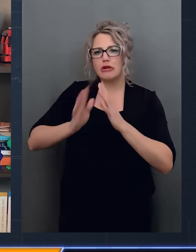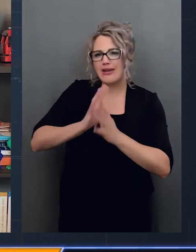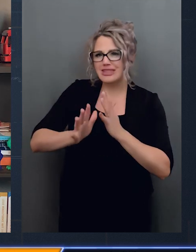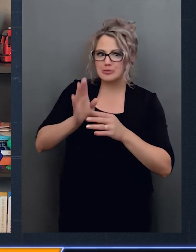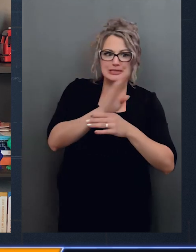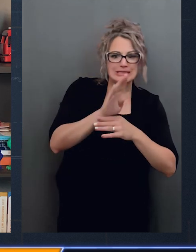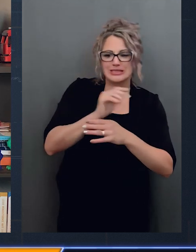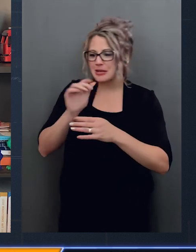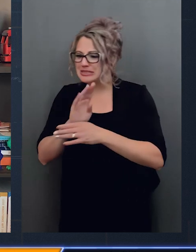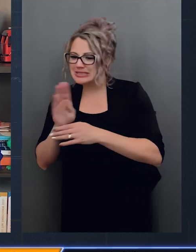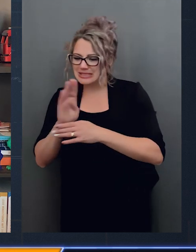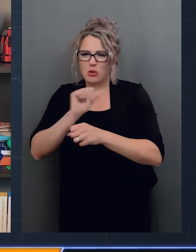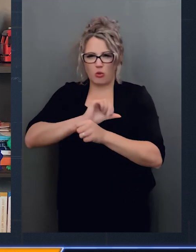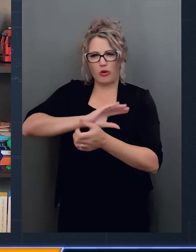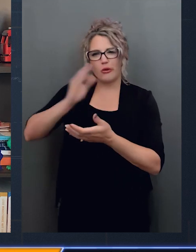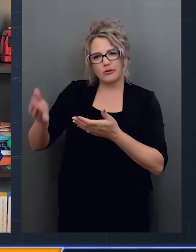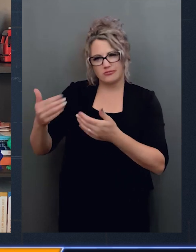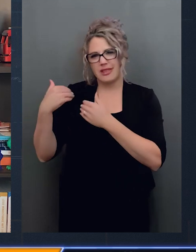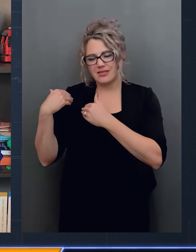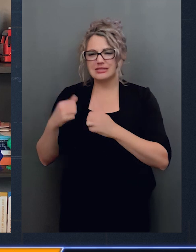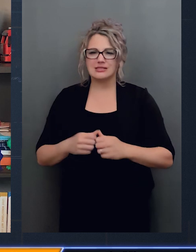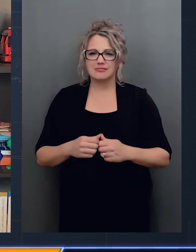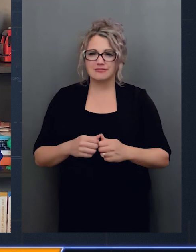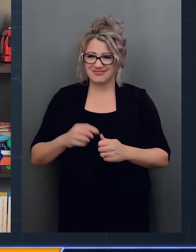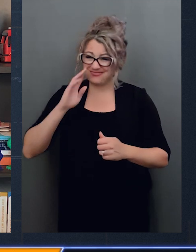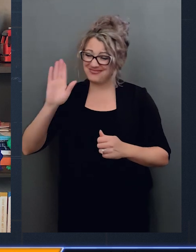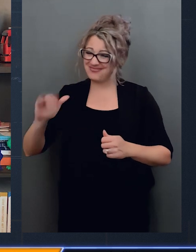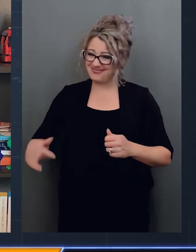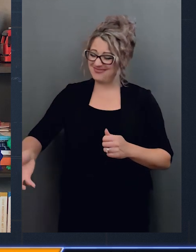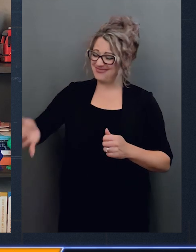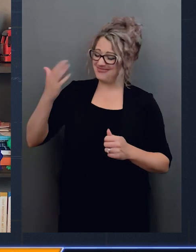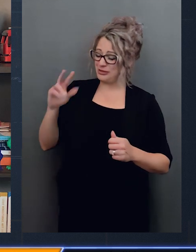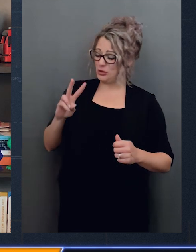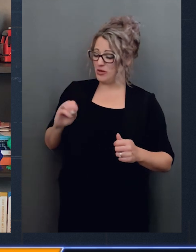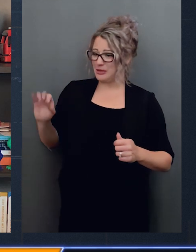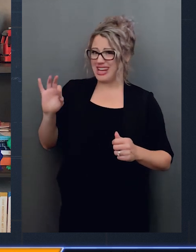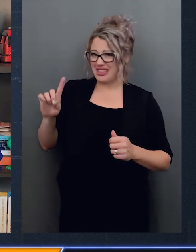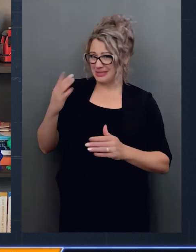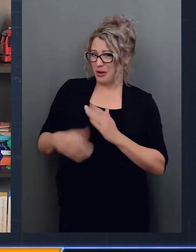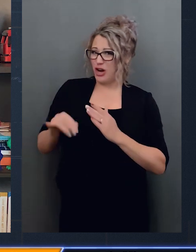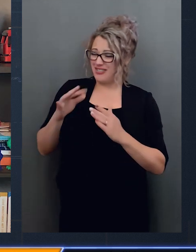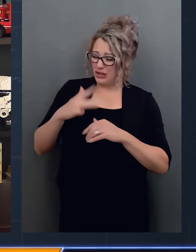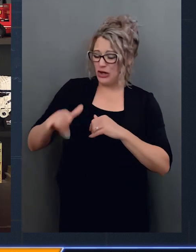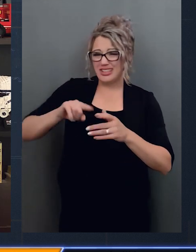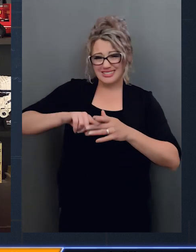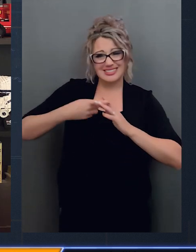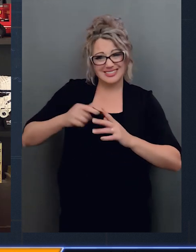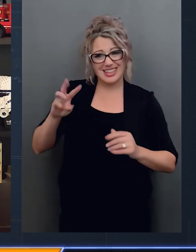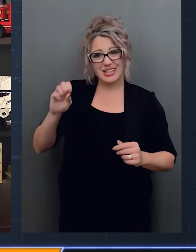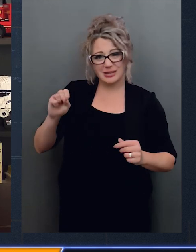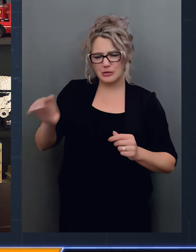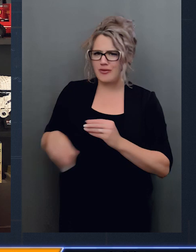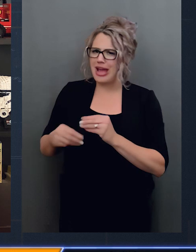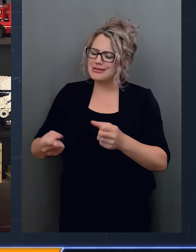levels. I went back and checked, and it's actually one of the earliest parts of AWS, going all the way back to early 2009. Well, since